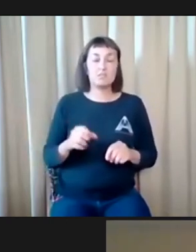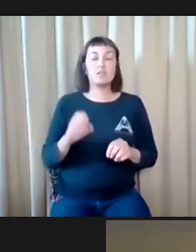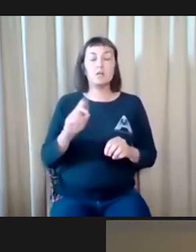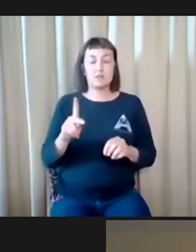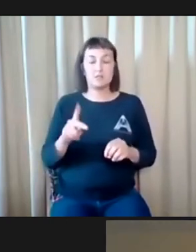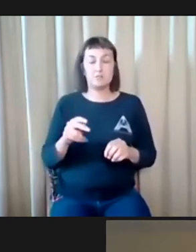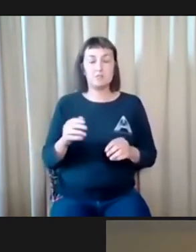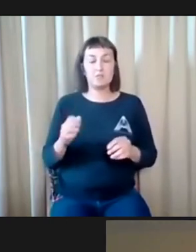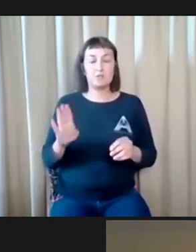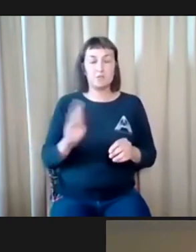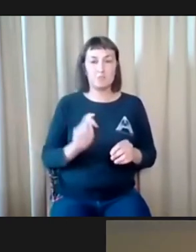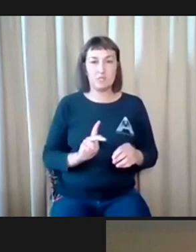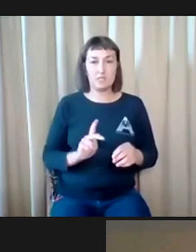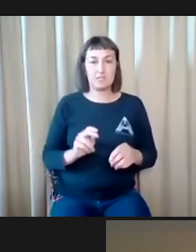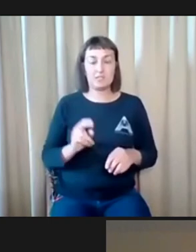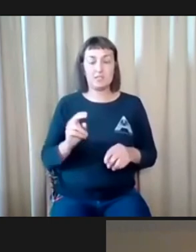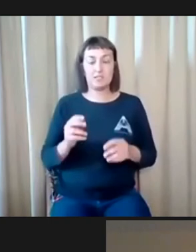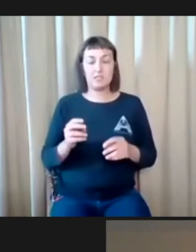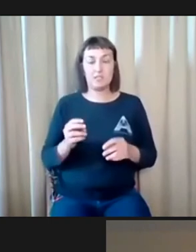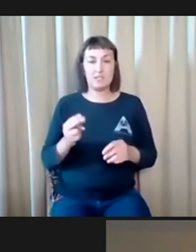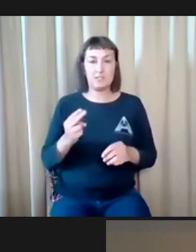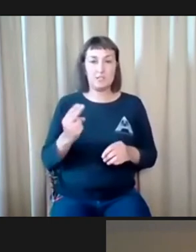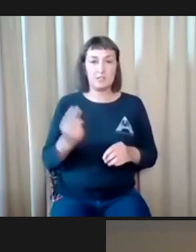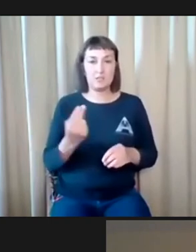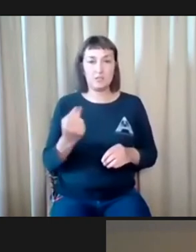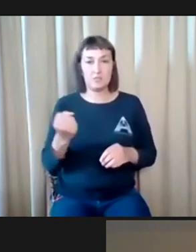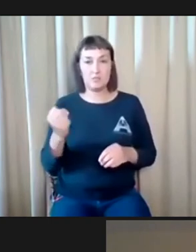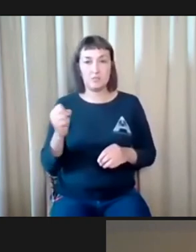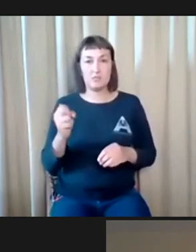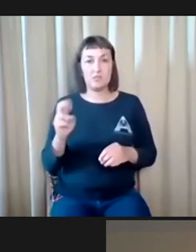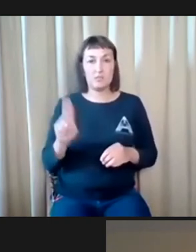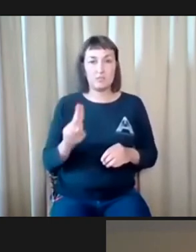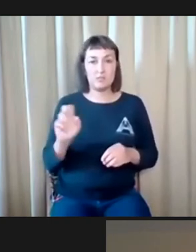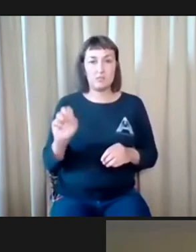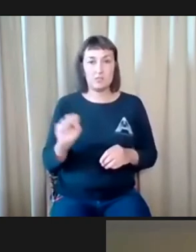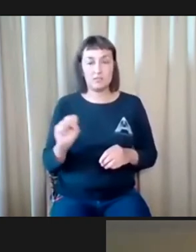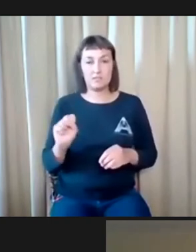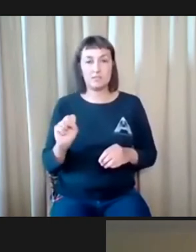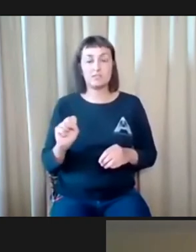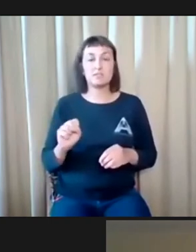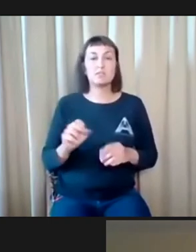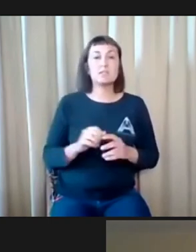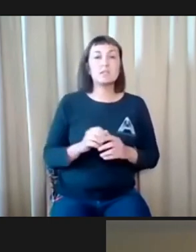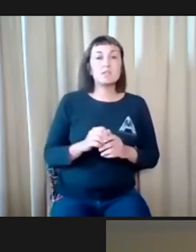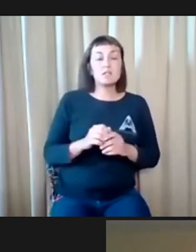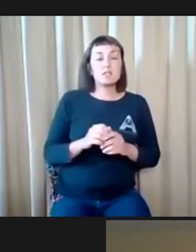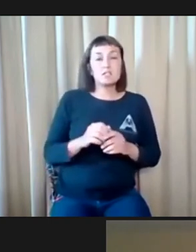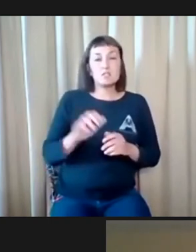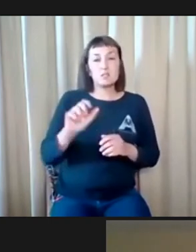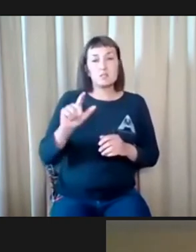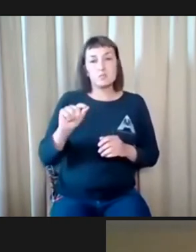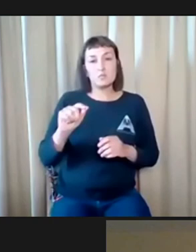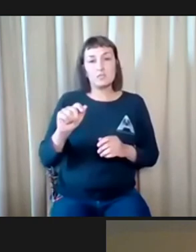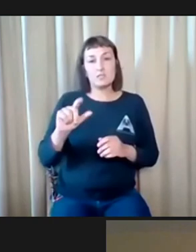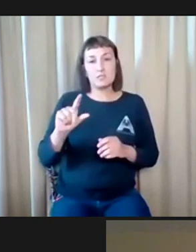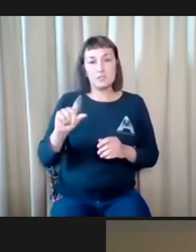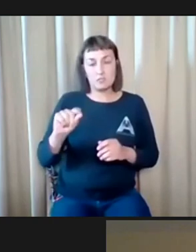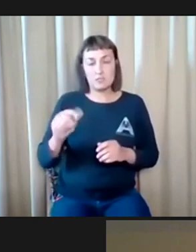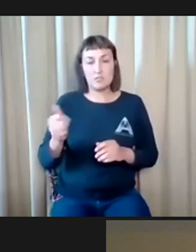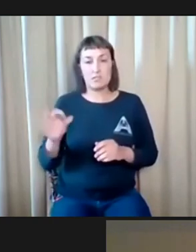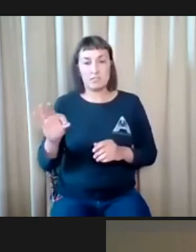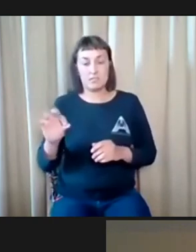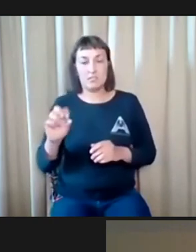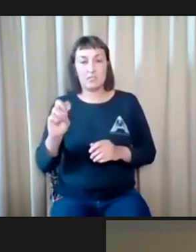because we have a comment and a question from Casey York, who you guys probably know. In 2019, the Montana legislature, there were two